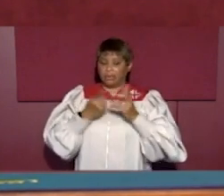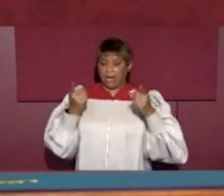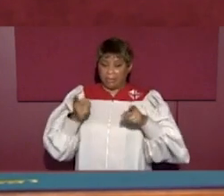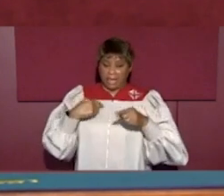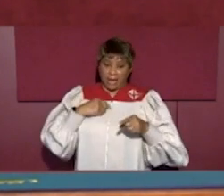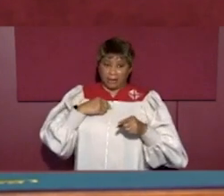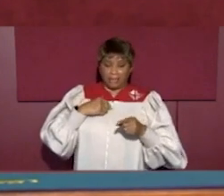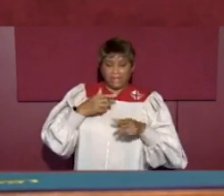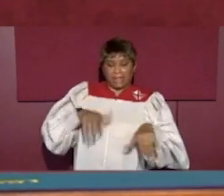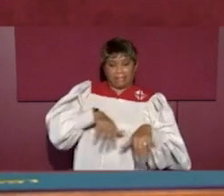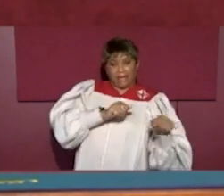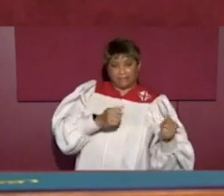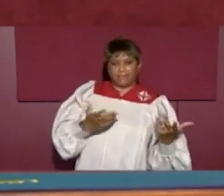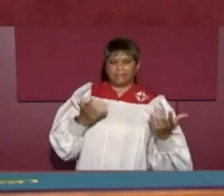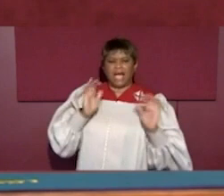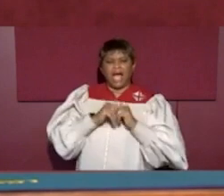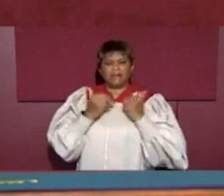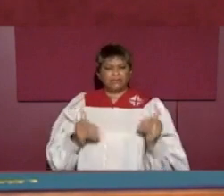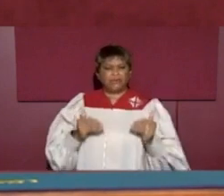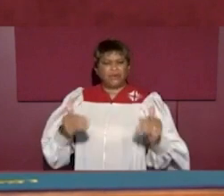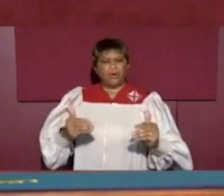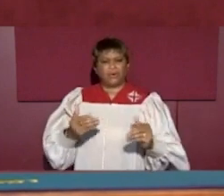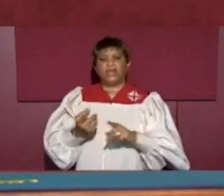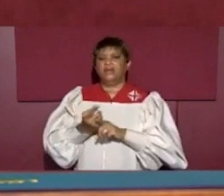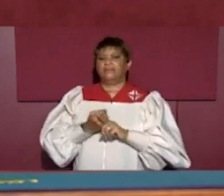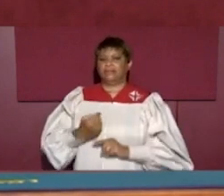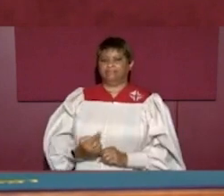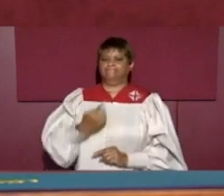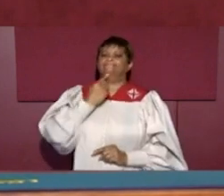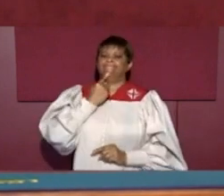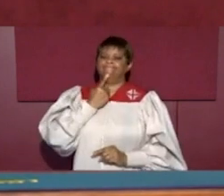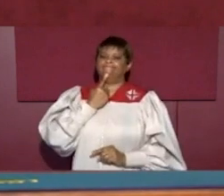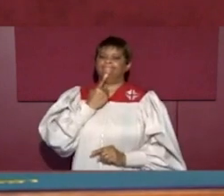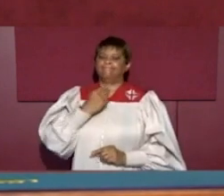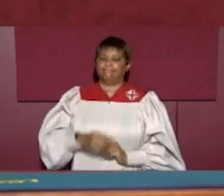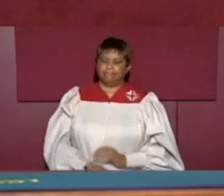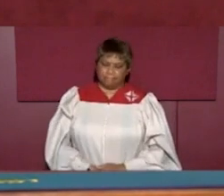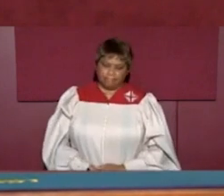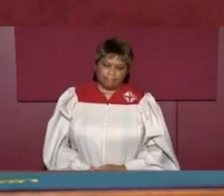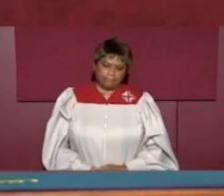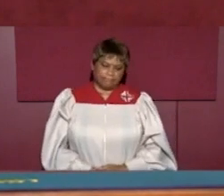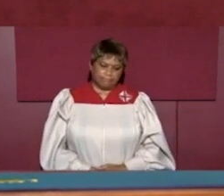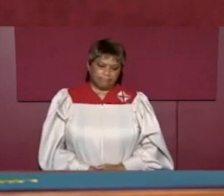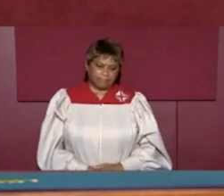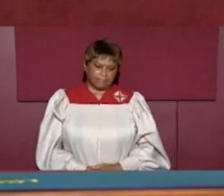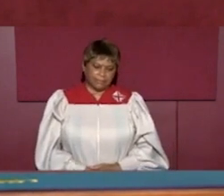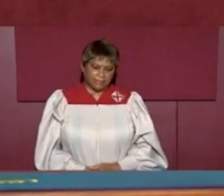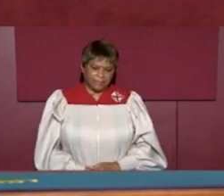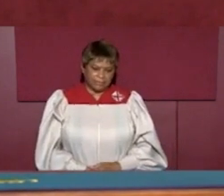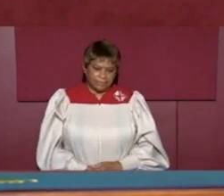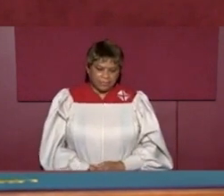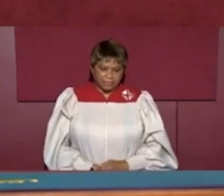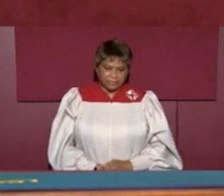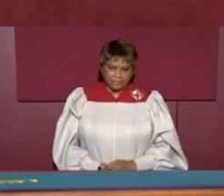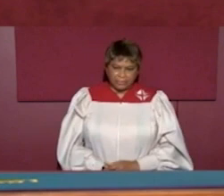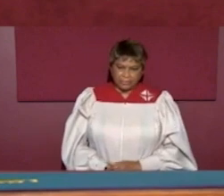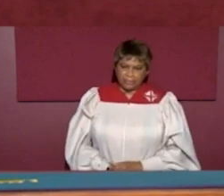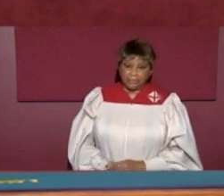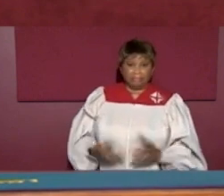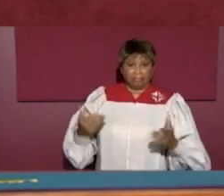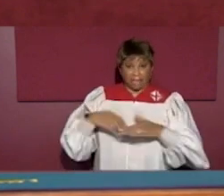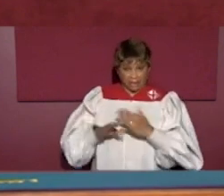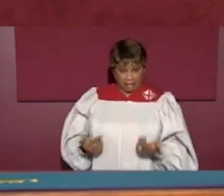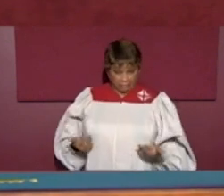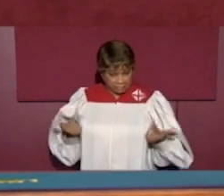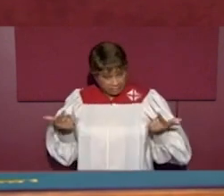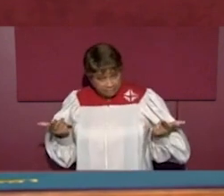is how to move forward from disappointment. How to move forward from disappointment. In